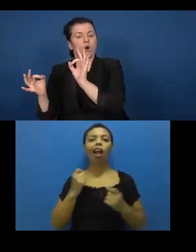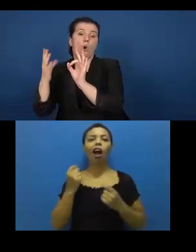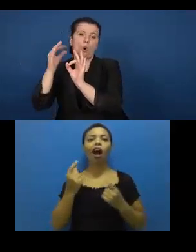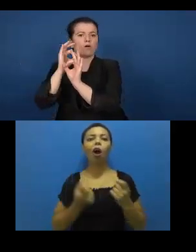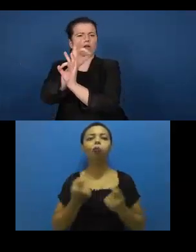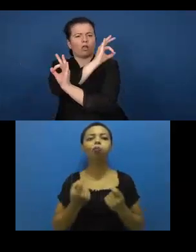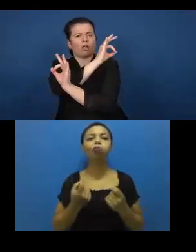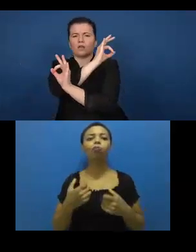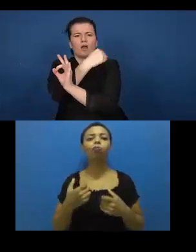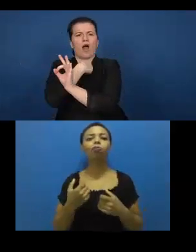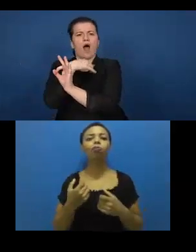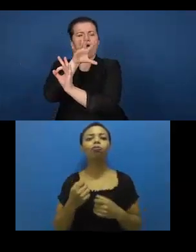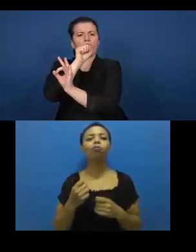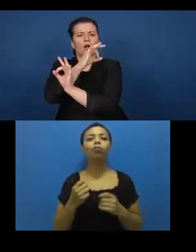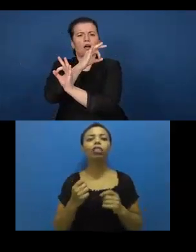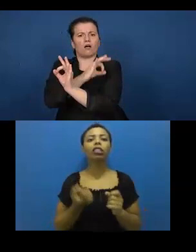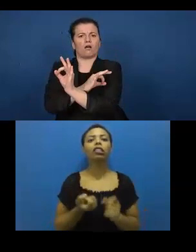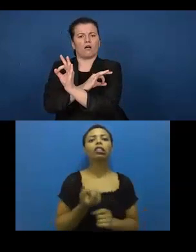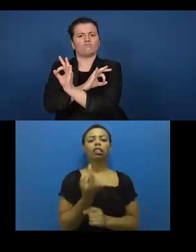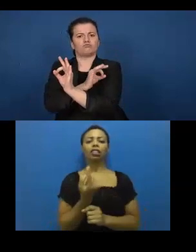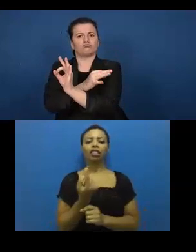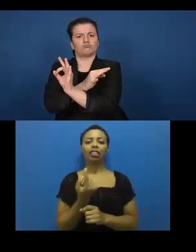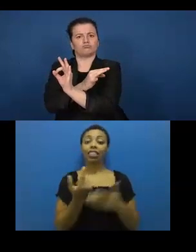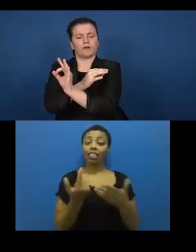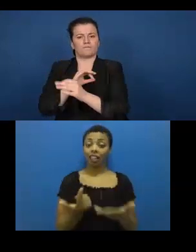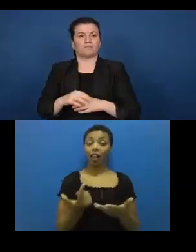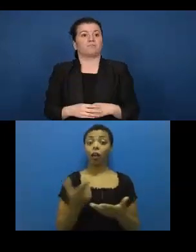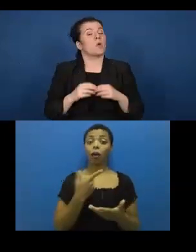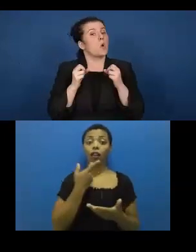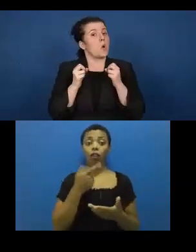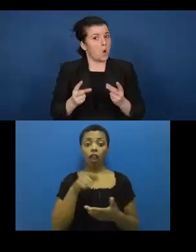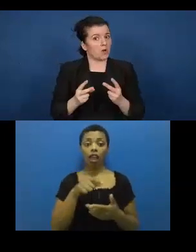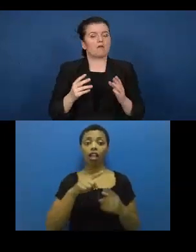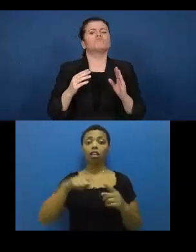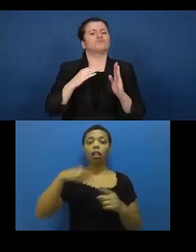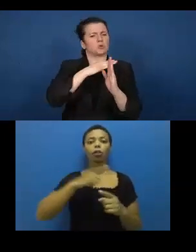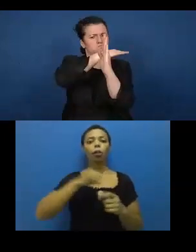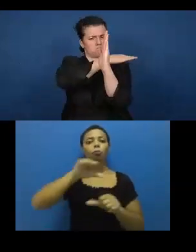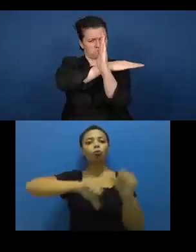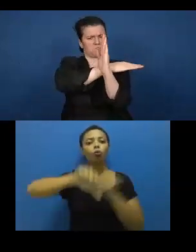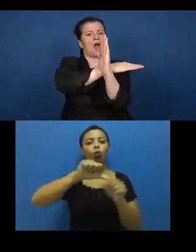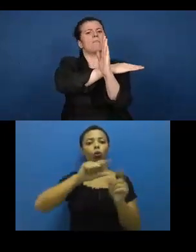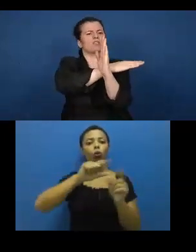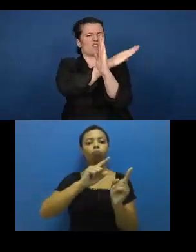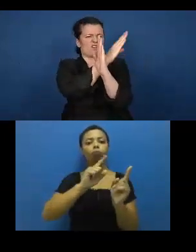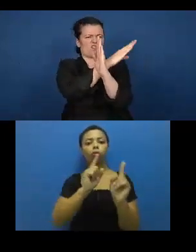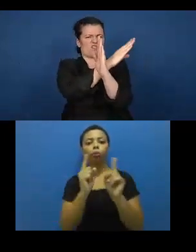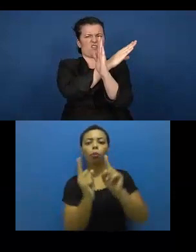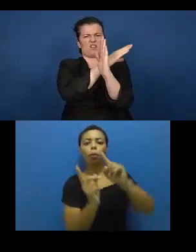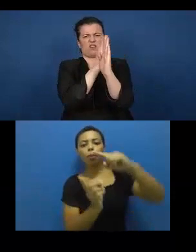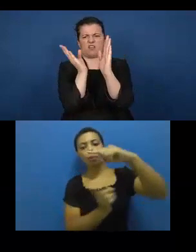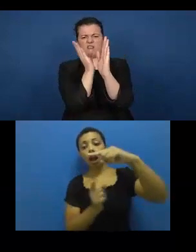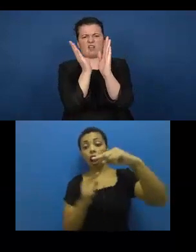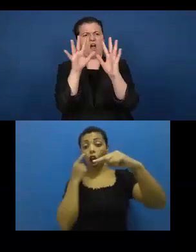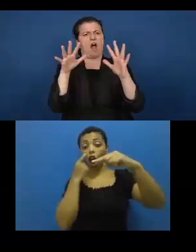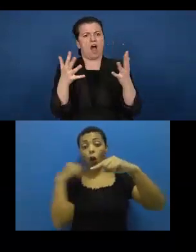Now, what about the angles in between horizontal and vertical? Well, they were perceived a little bit more